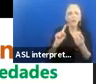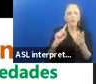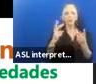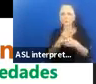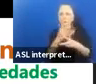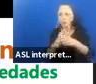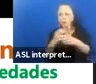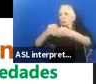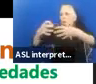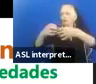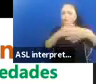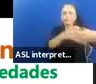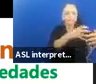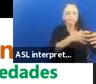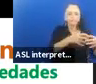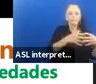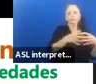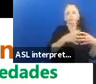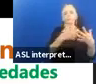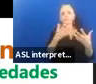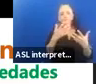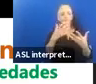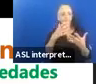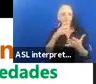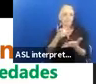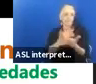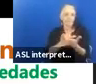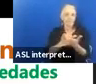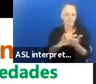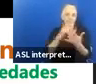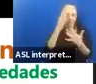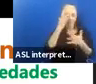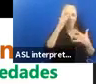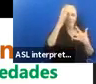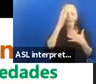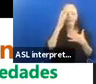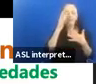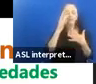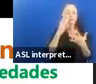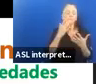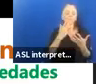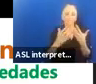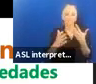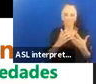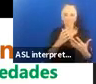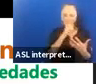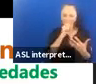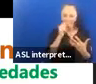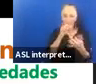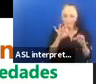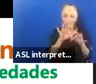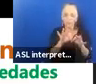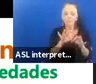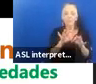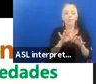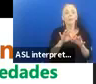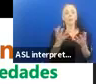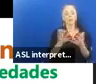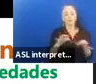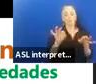where a novel disease emergence come from. But what we're really interested in is looking at what